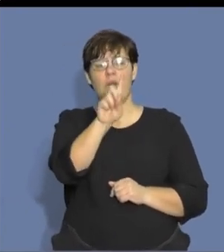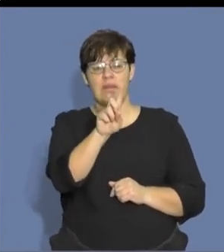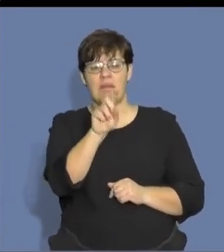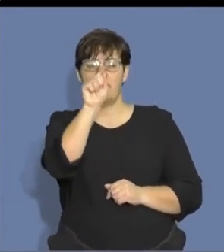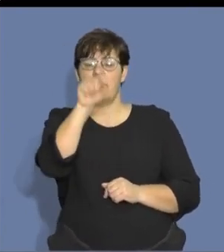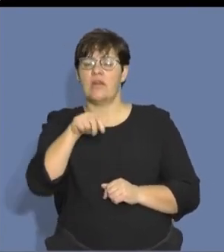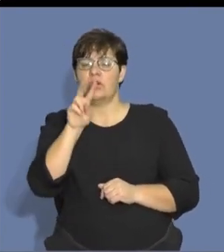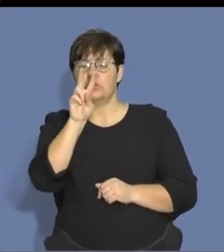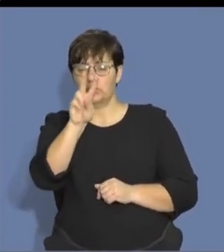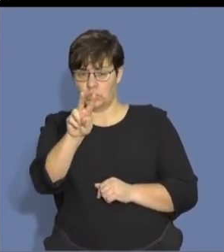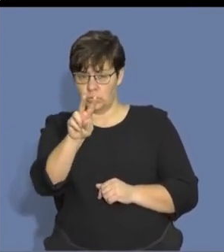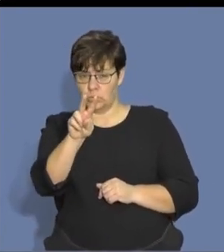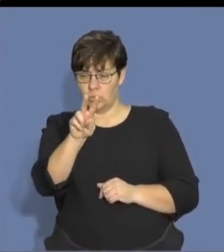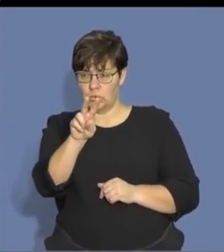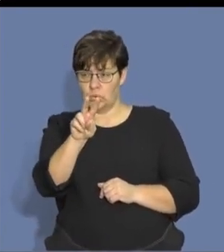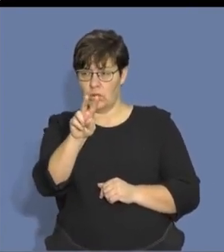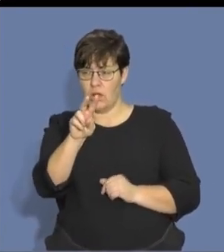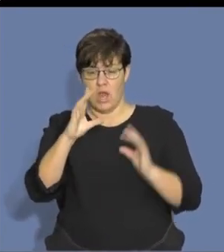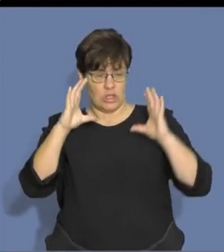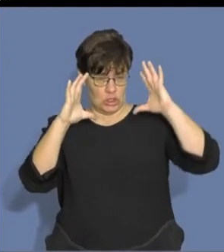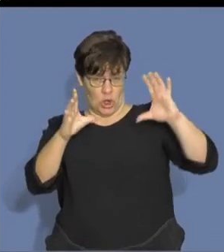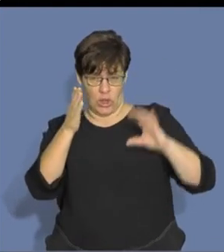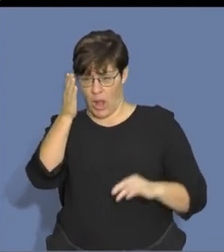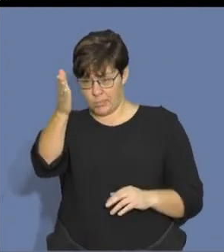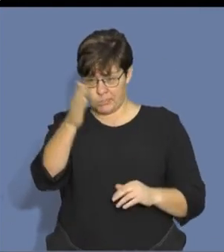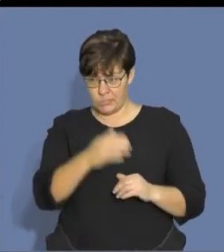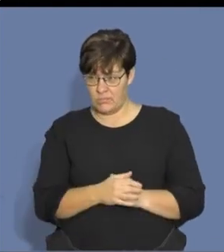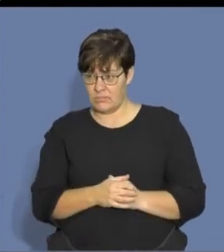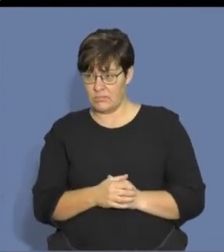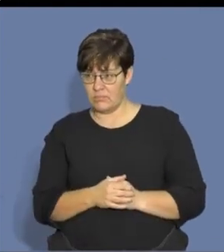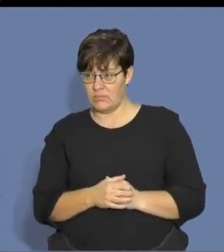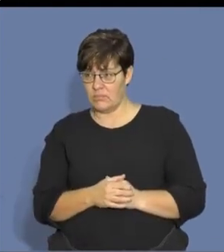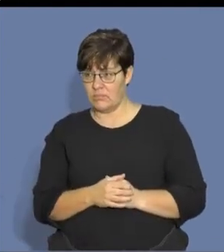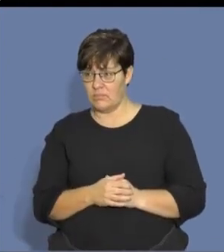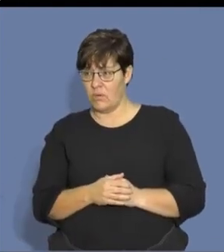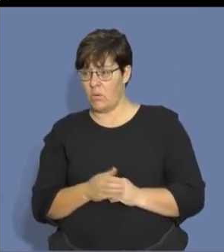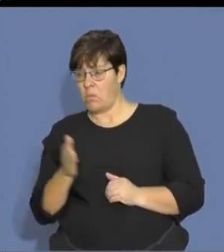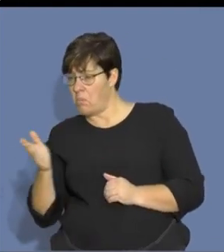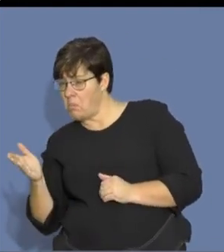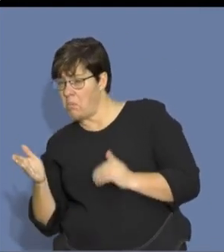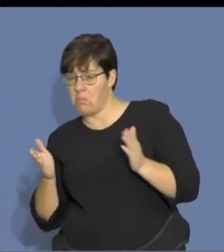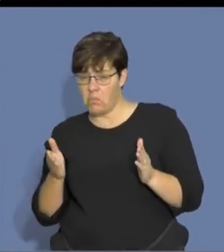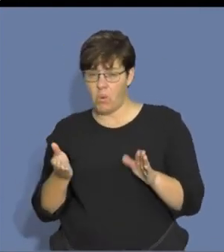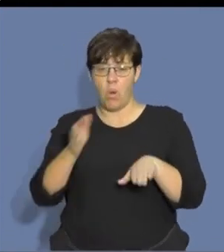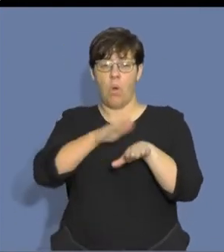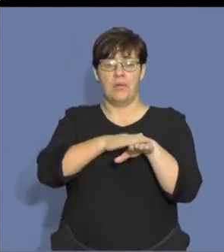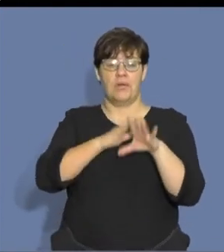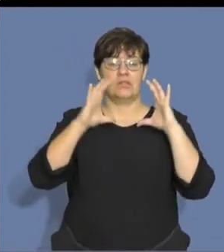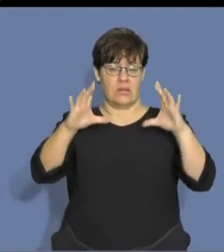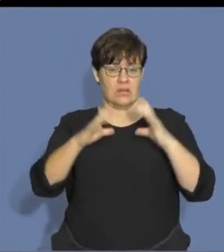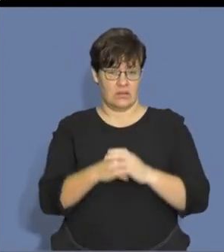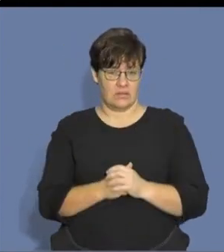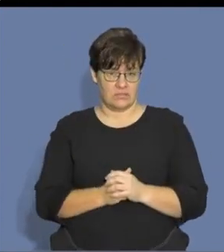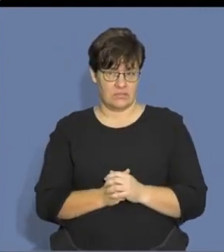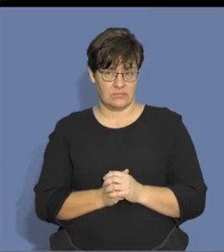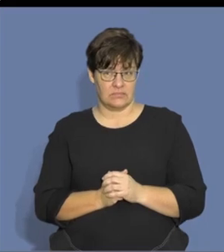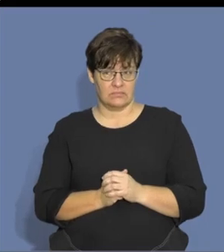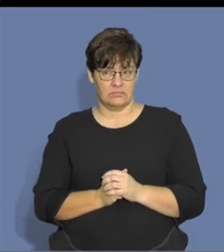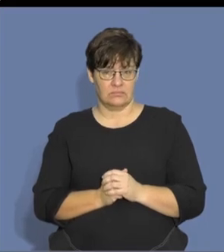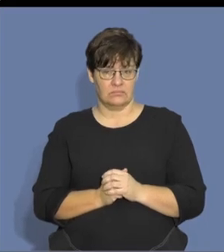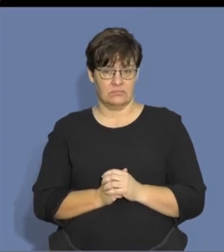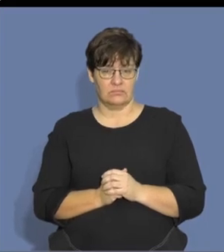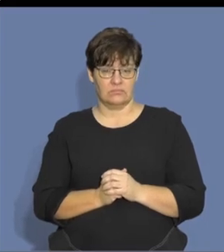2, lies on this circle. So is it there, or is it actually on my